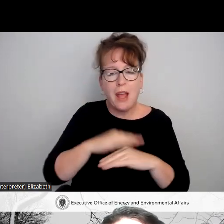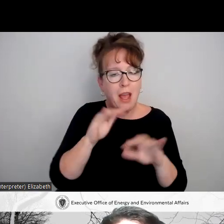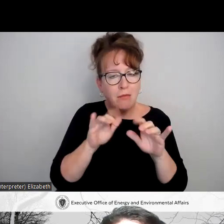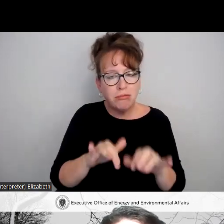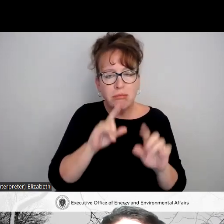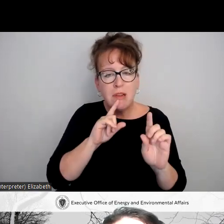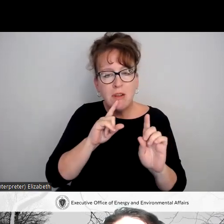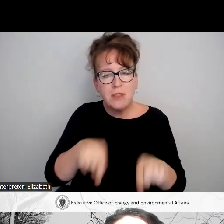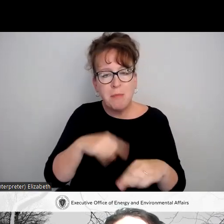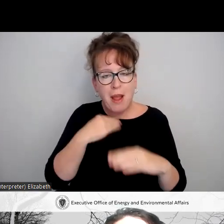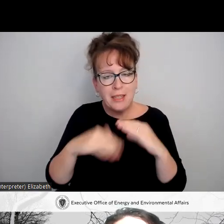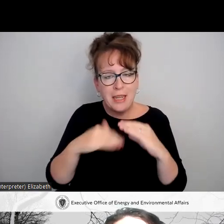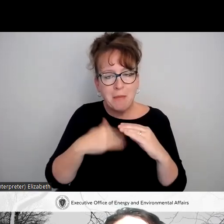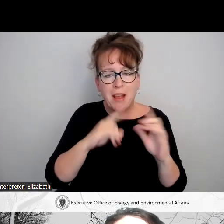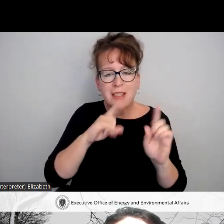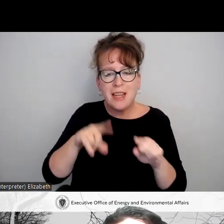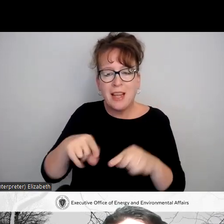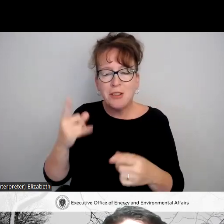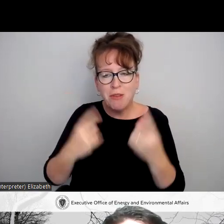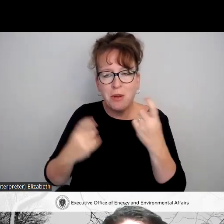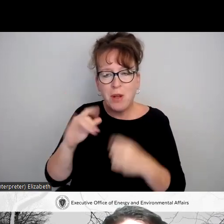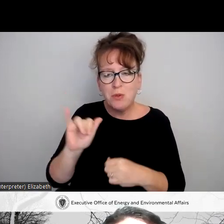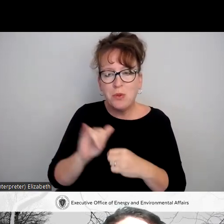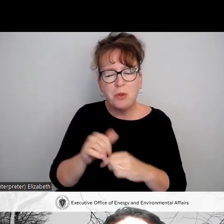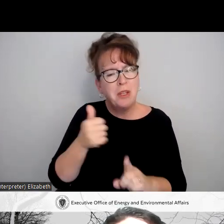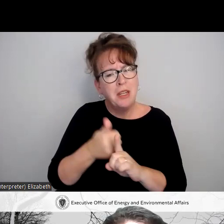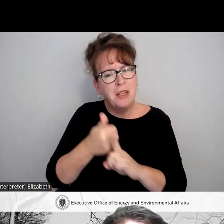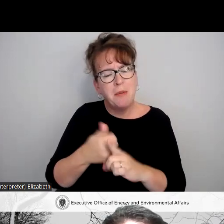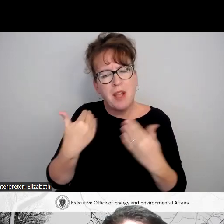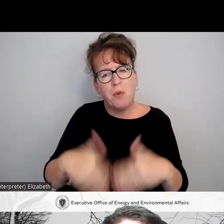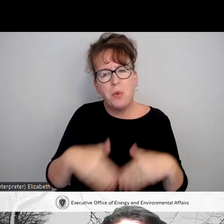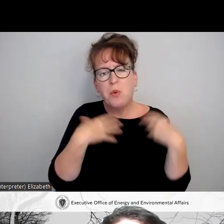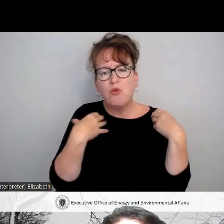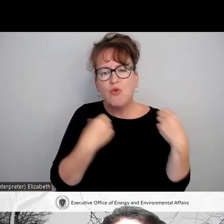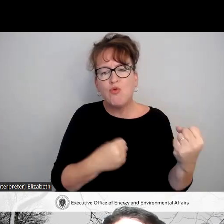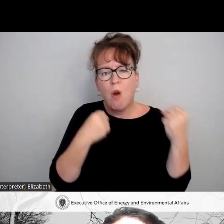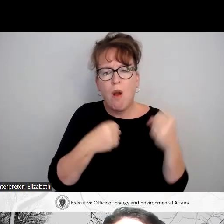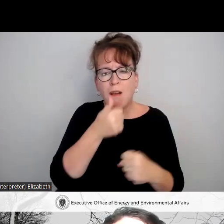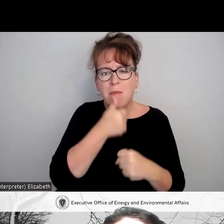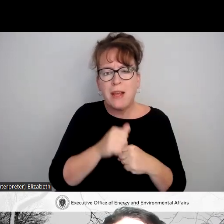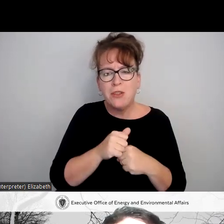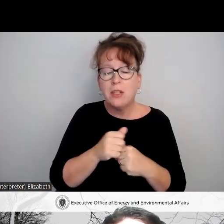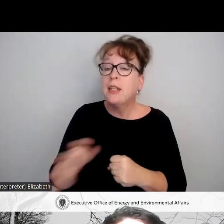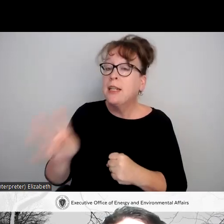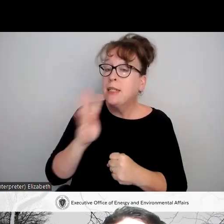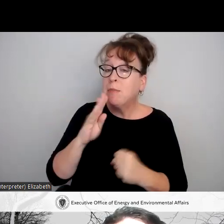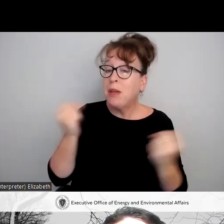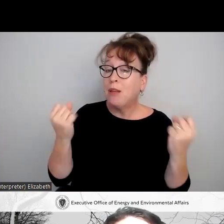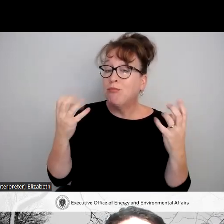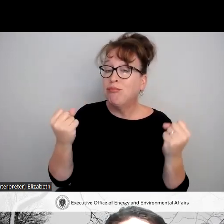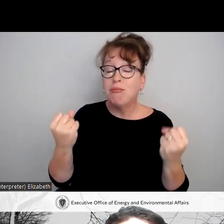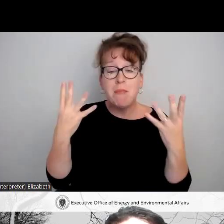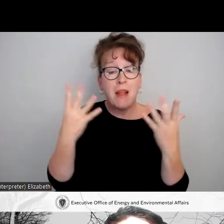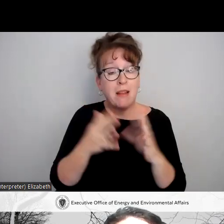answering questions. They are incredibly patient. They are multilingual, and they've done a really nice job of getting